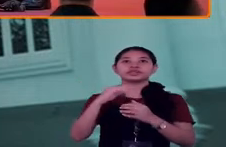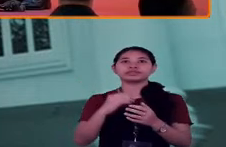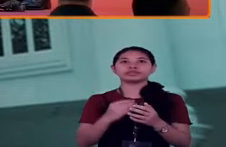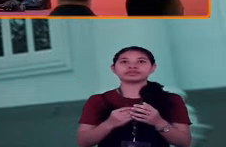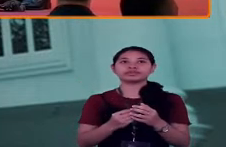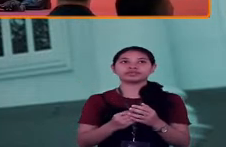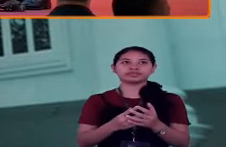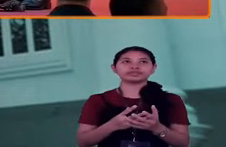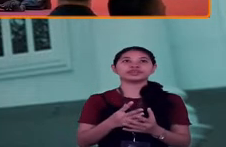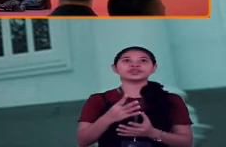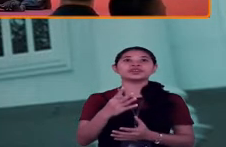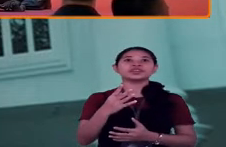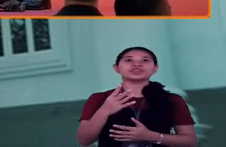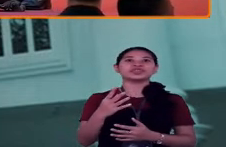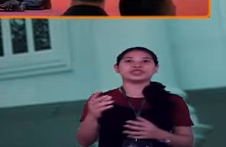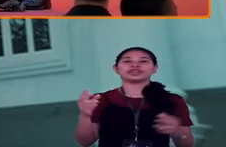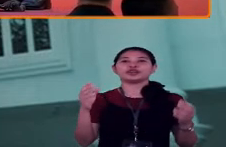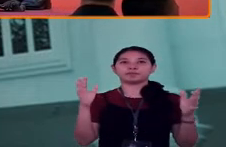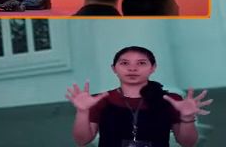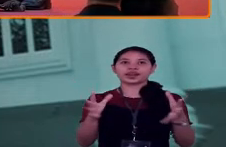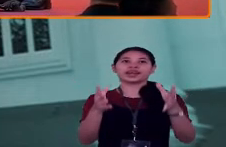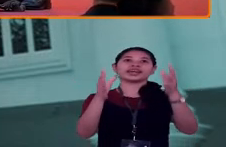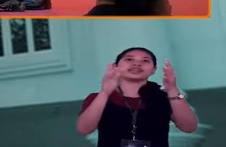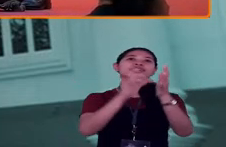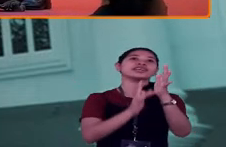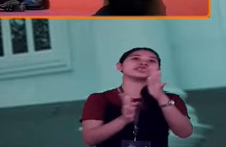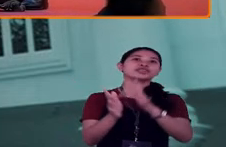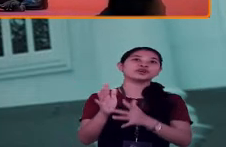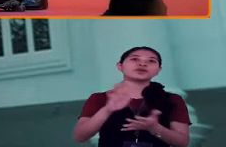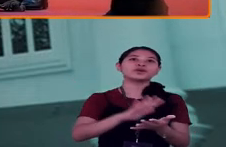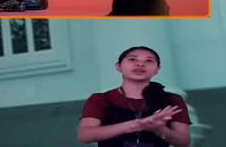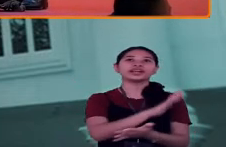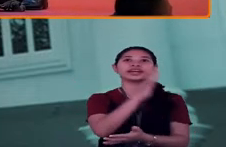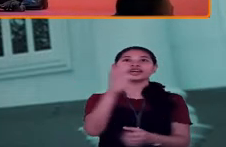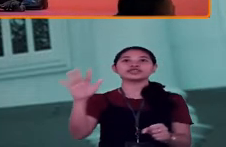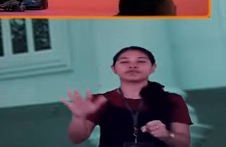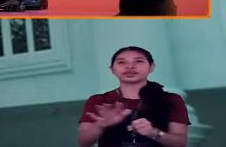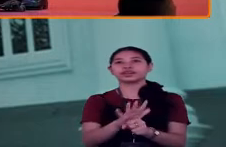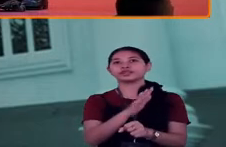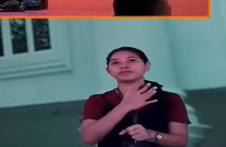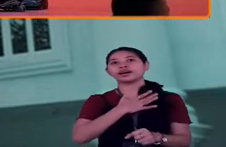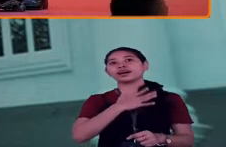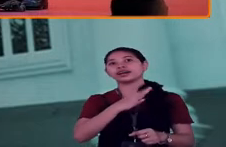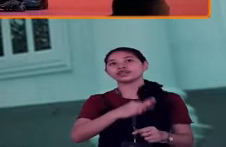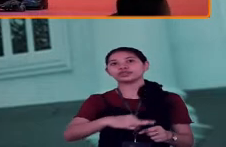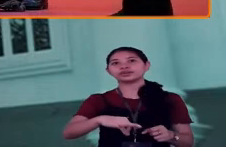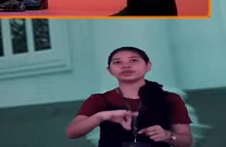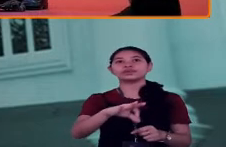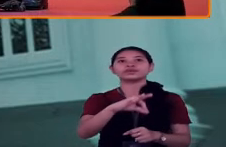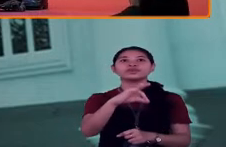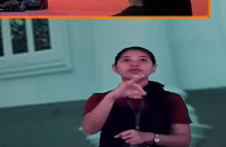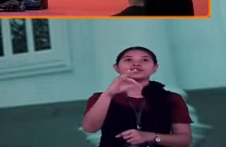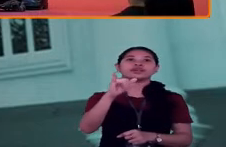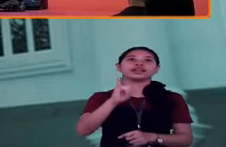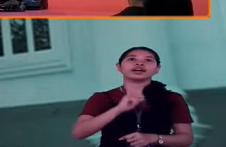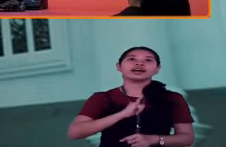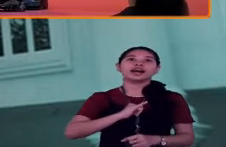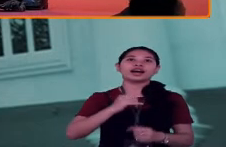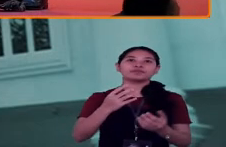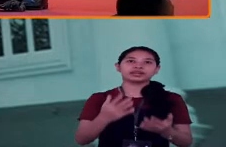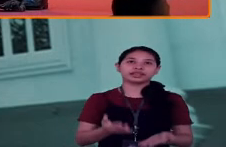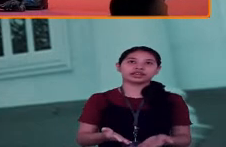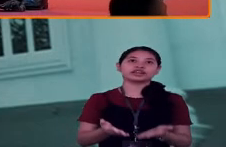hopes have been raised, all his name be praised. His glory has filled my